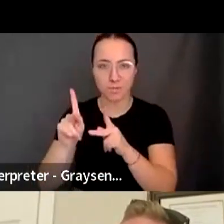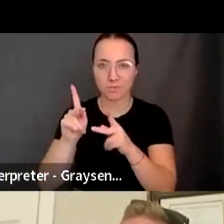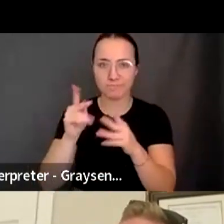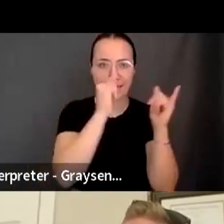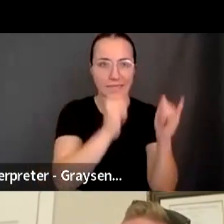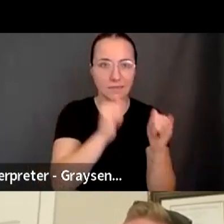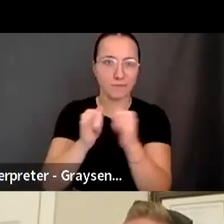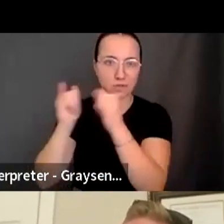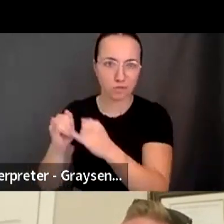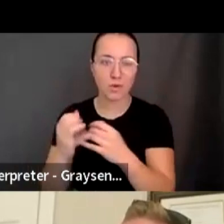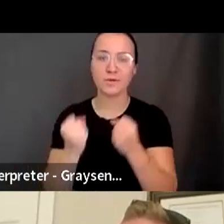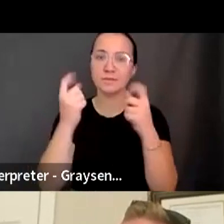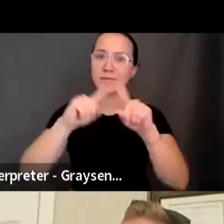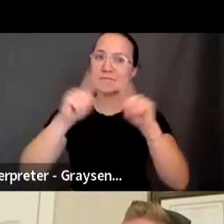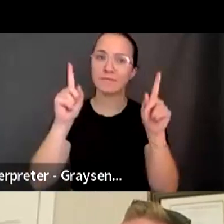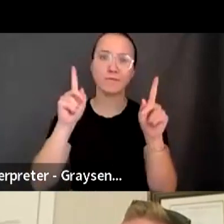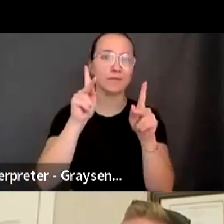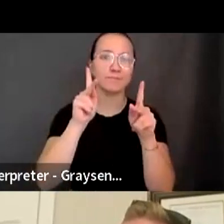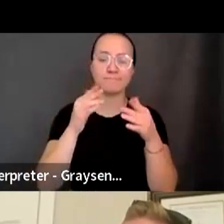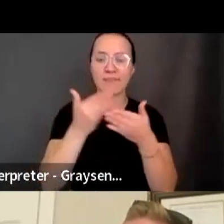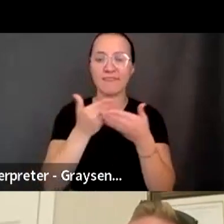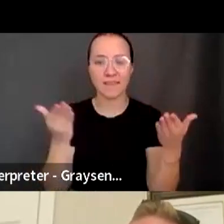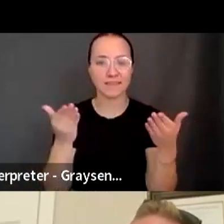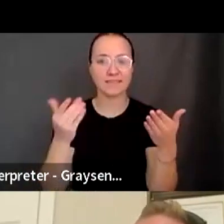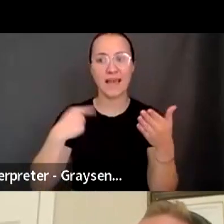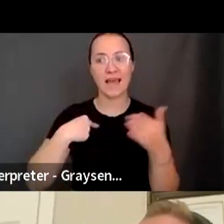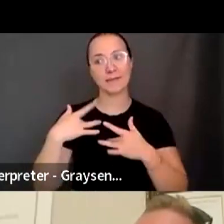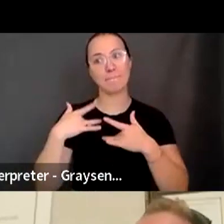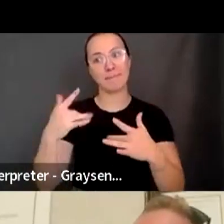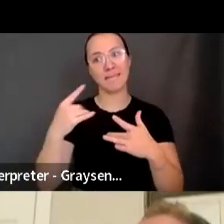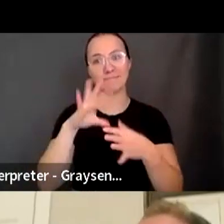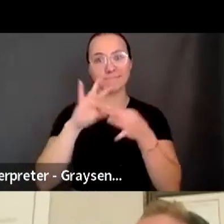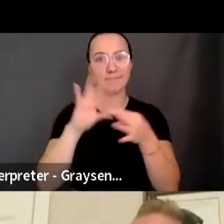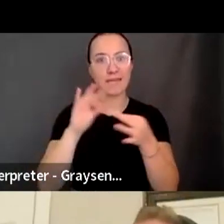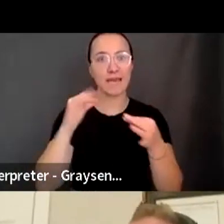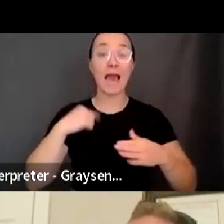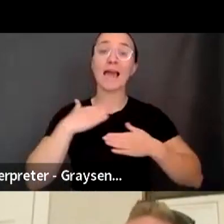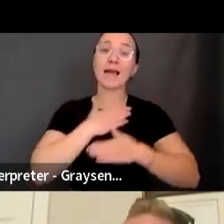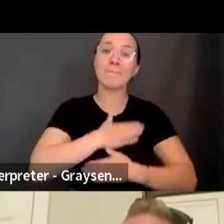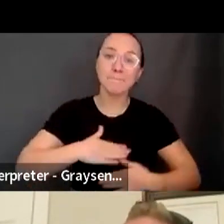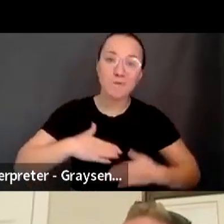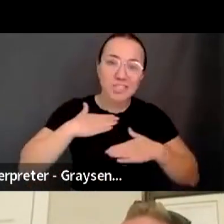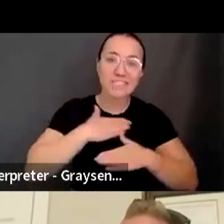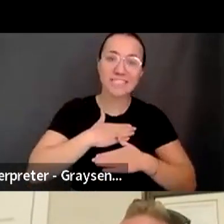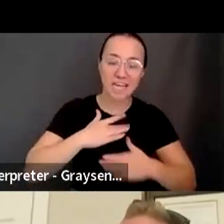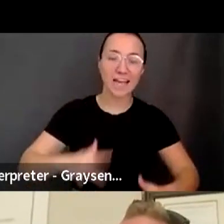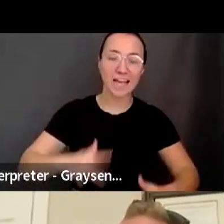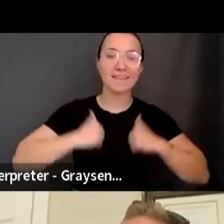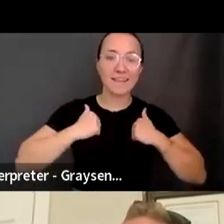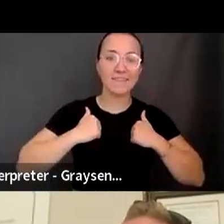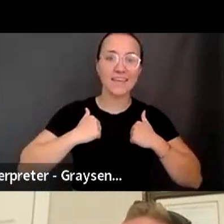There's a lot of things there. I just always just like to say, I appreciate living in a kind and courteous world.